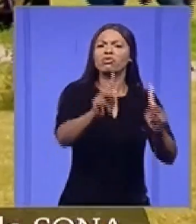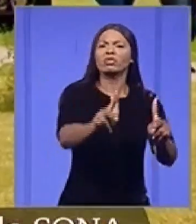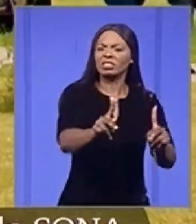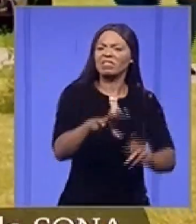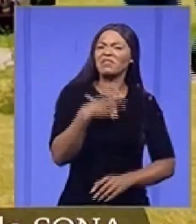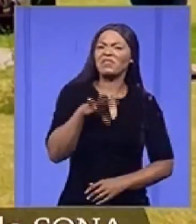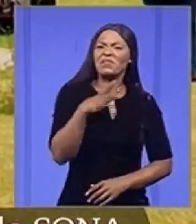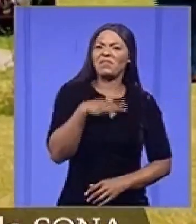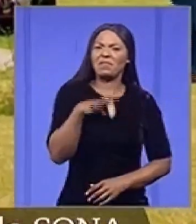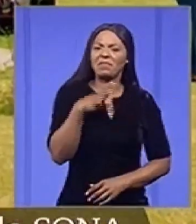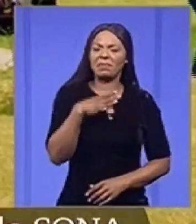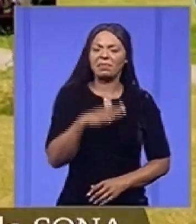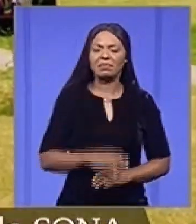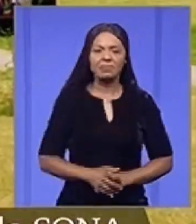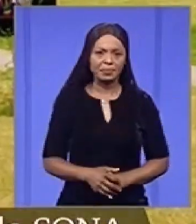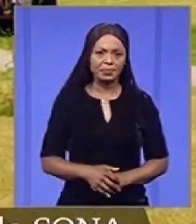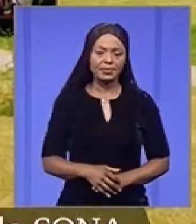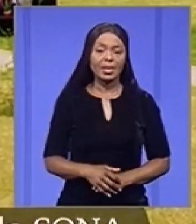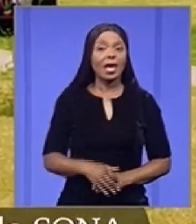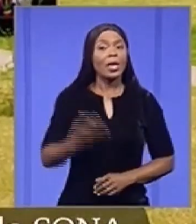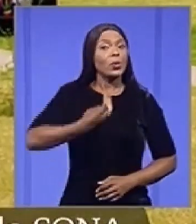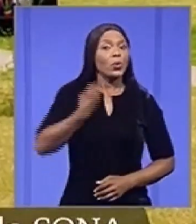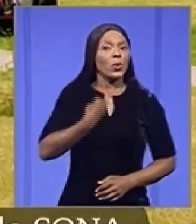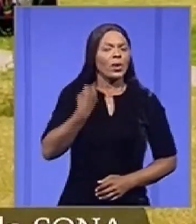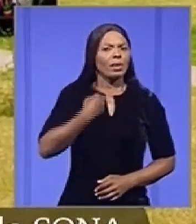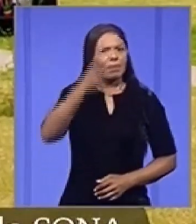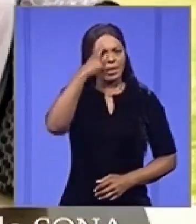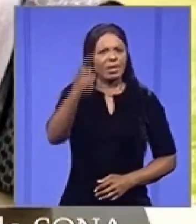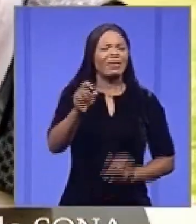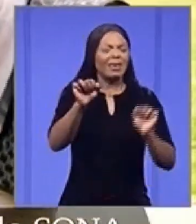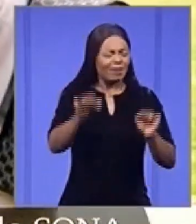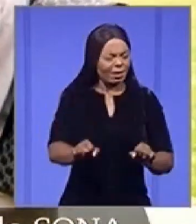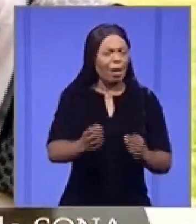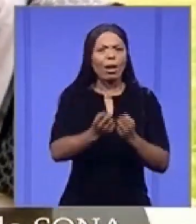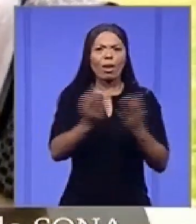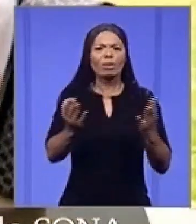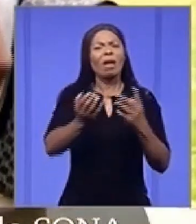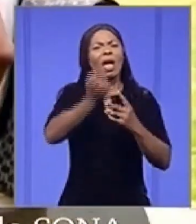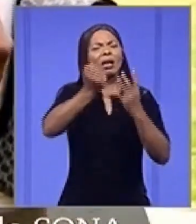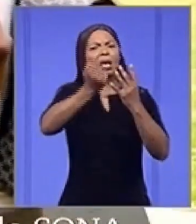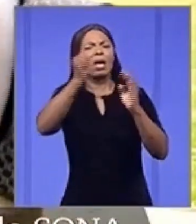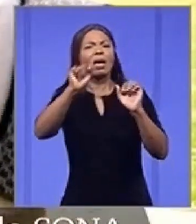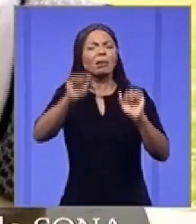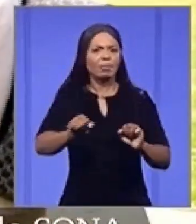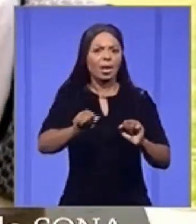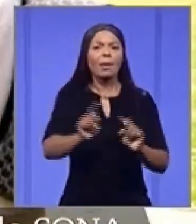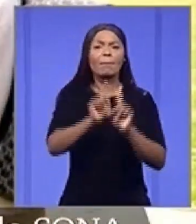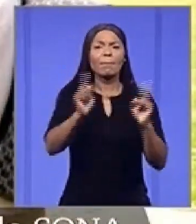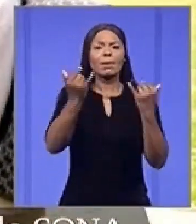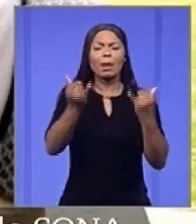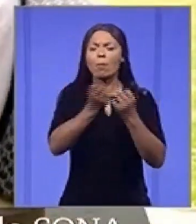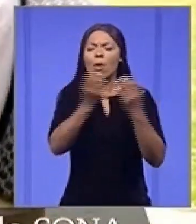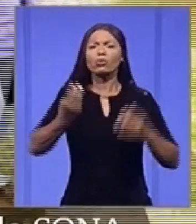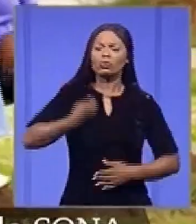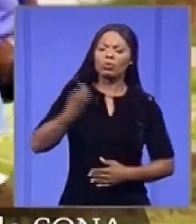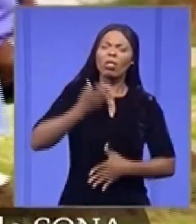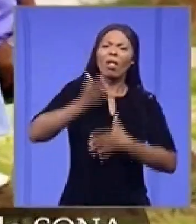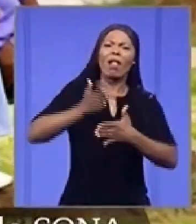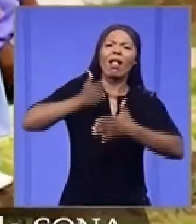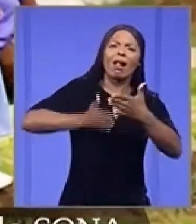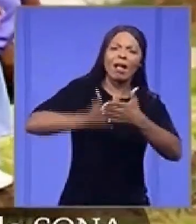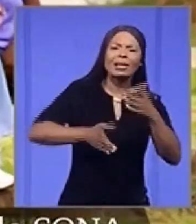everything that he has spoken about. Bašwa ba dumela gore le fa e le go le gontsi go fitlheletsweng selo se se kwa godimo sa botlhoka tiro le